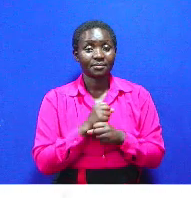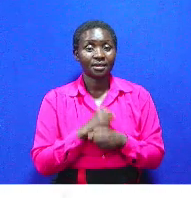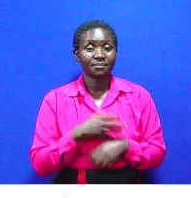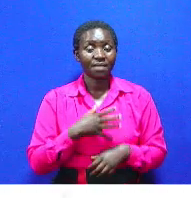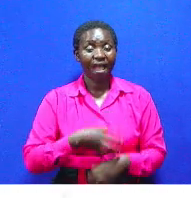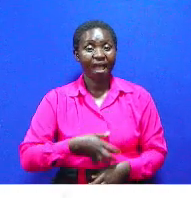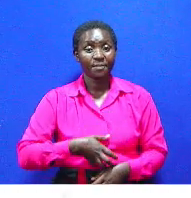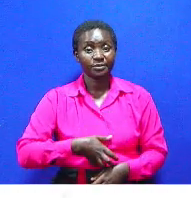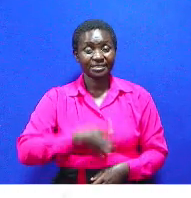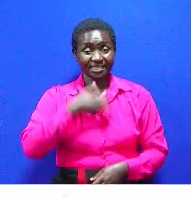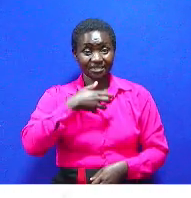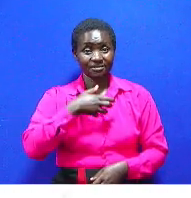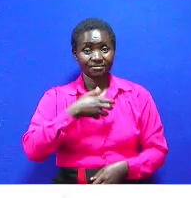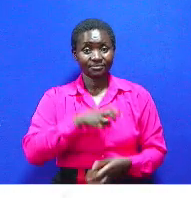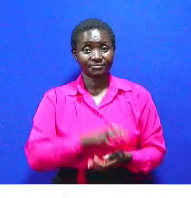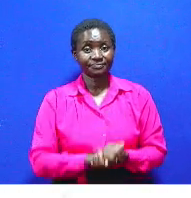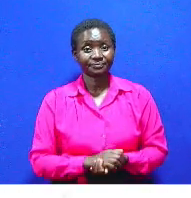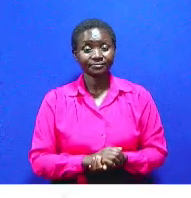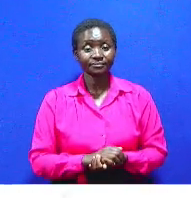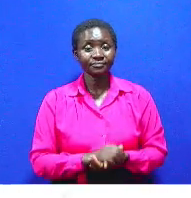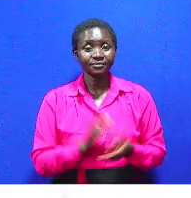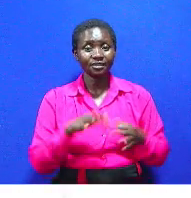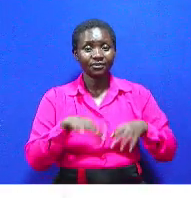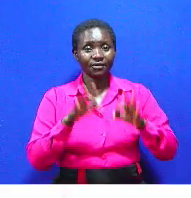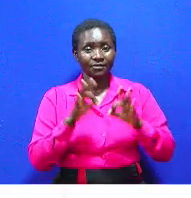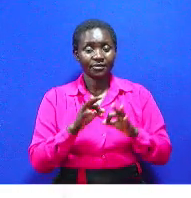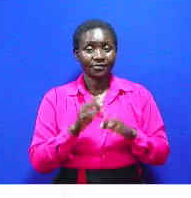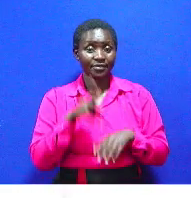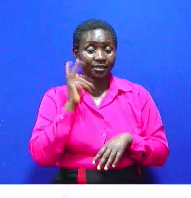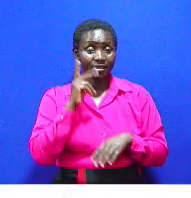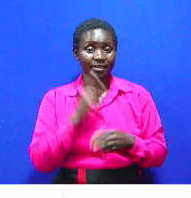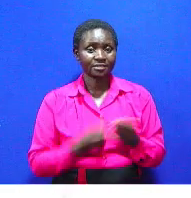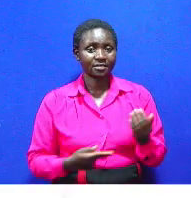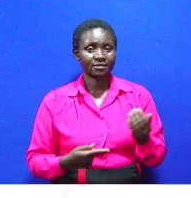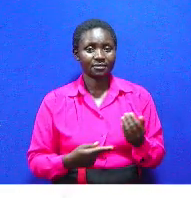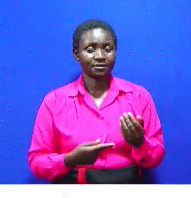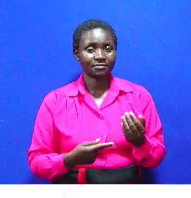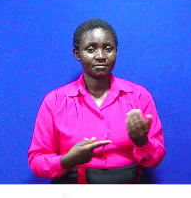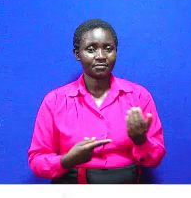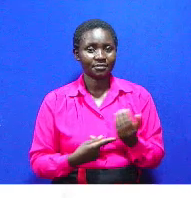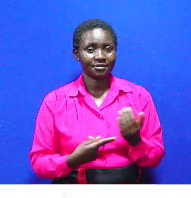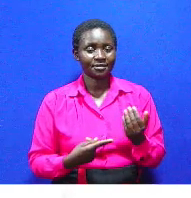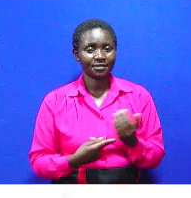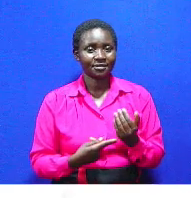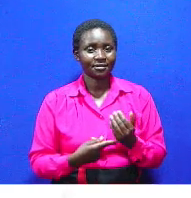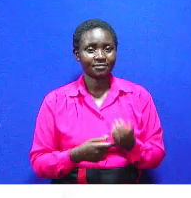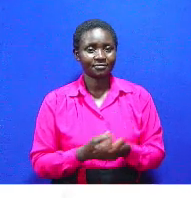Watamatanga, physical ticket, Malimu Nyariki was being buried.